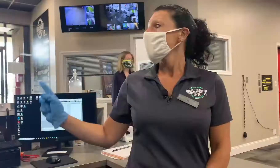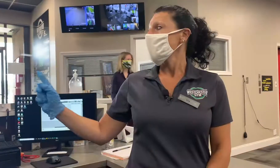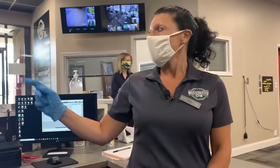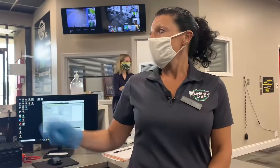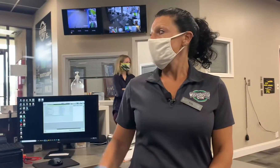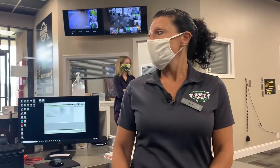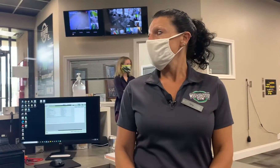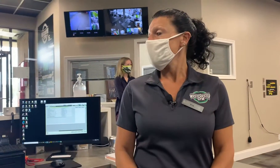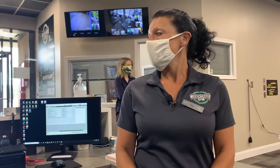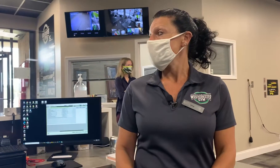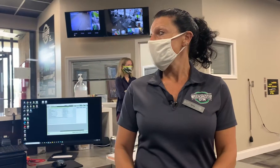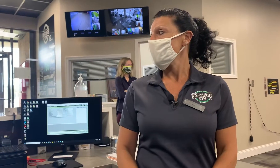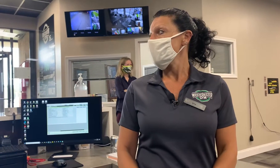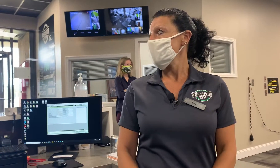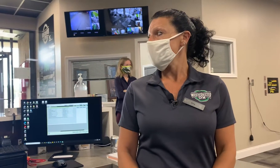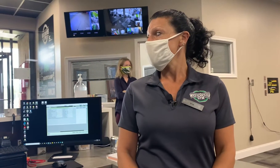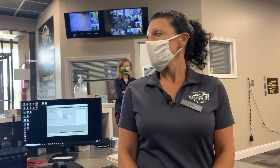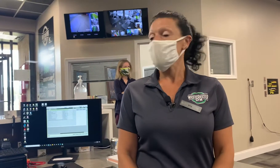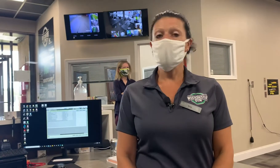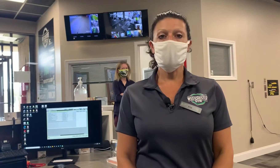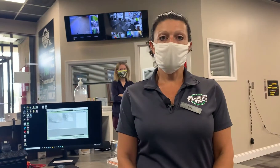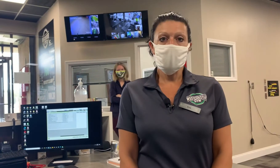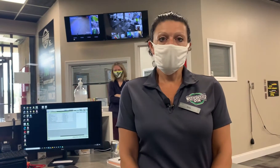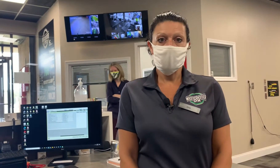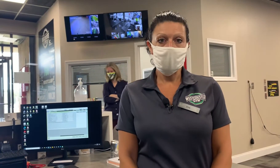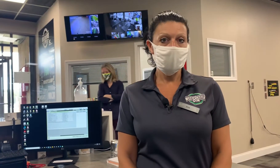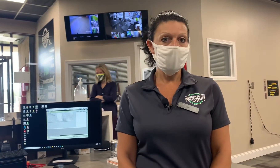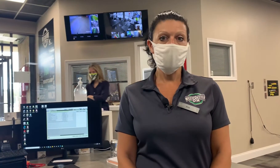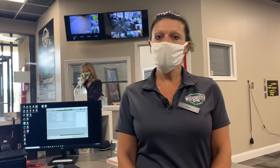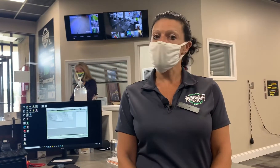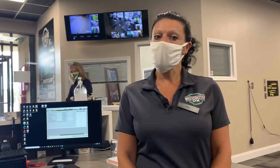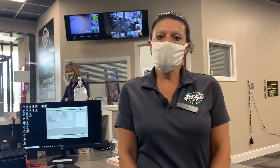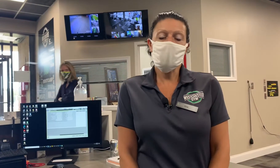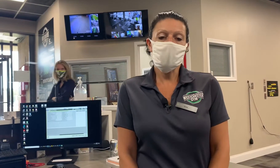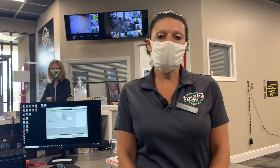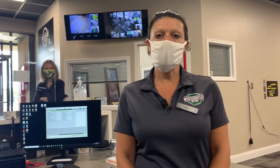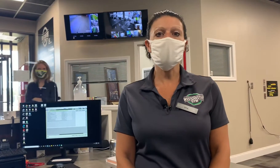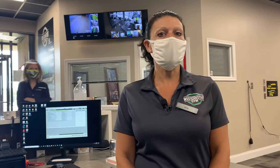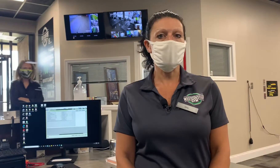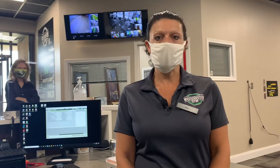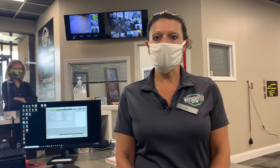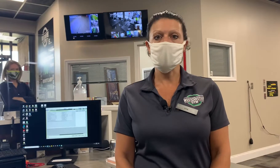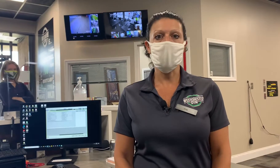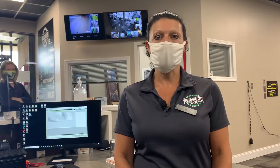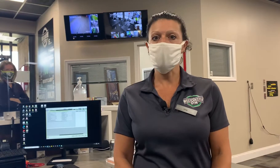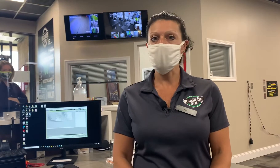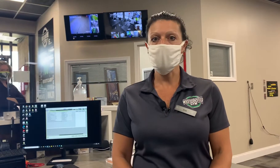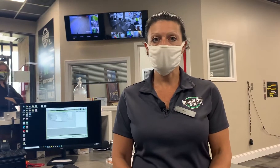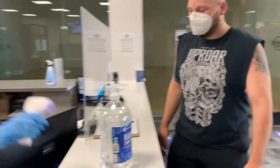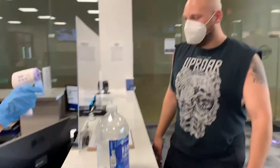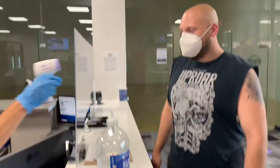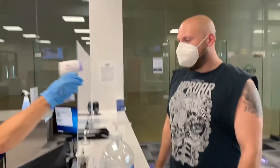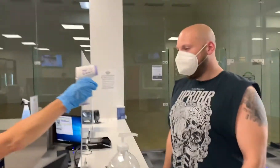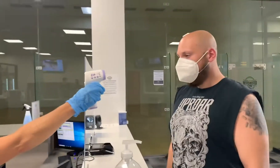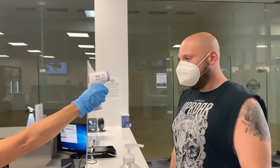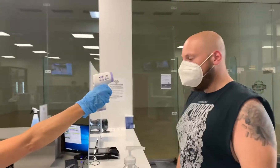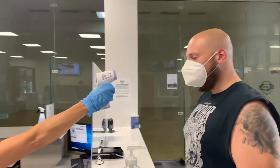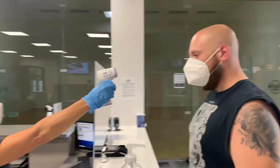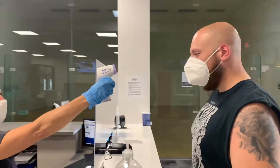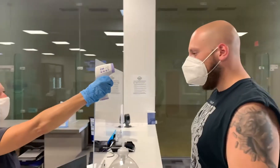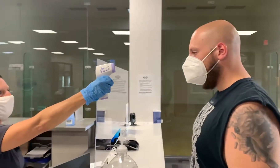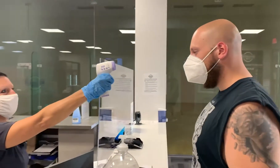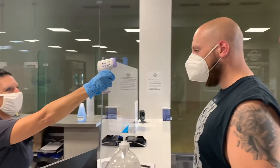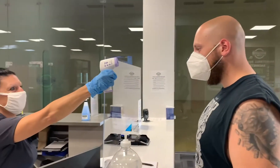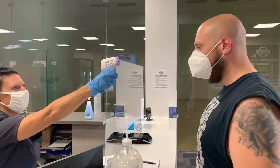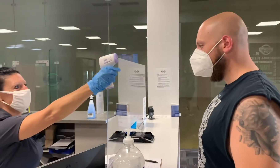york there are security questions that we need to ask them they're covered screening questions and they're the questions that everybody's asking have you traveled to different states have you